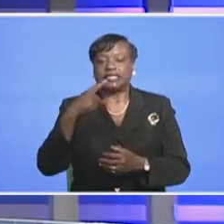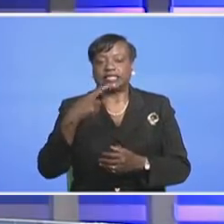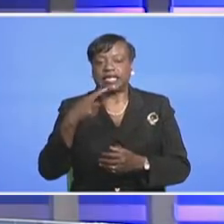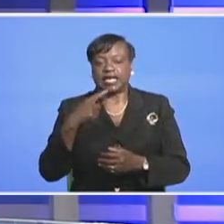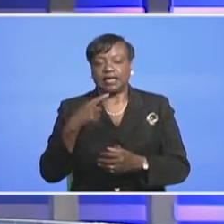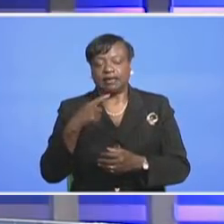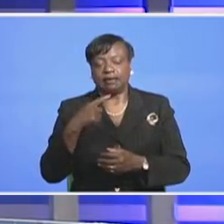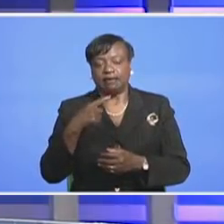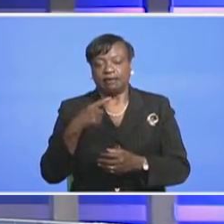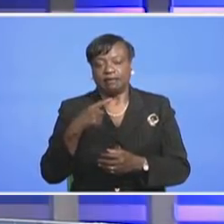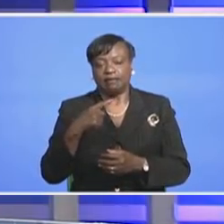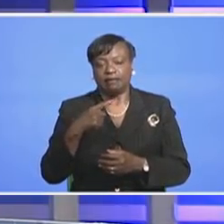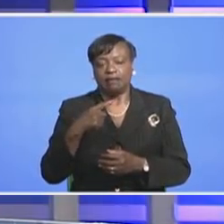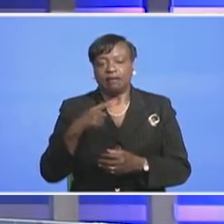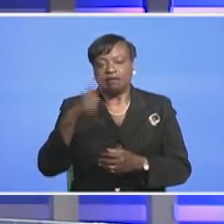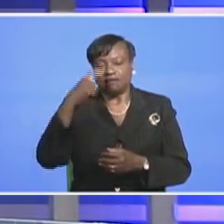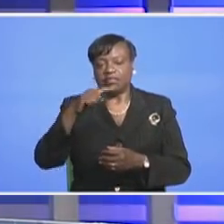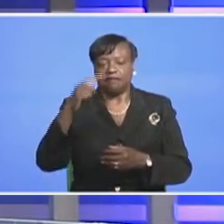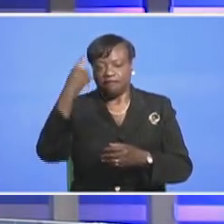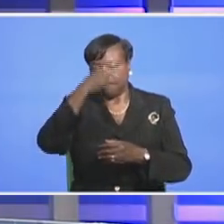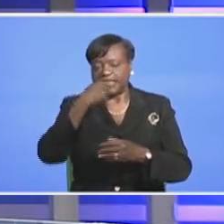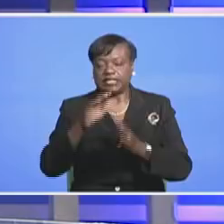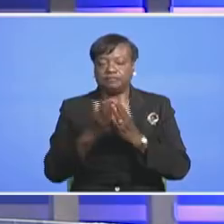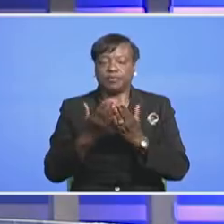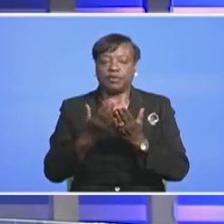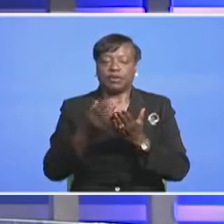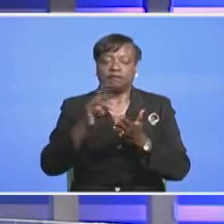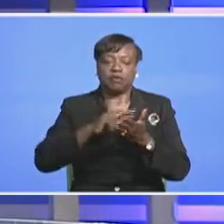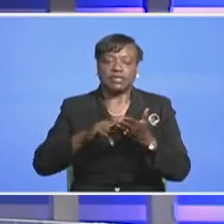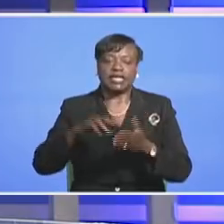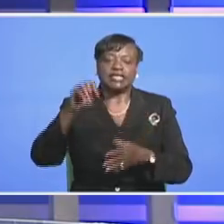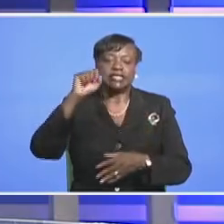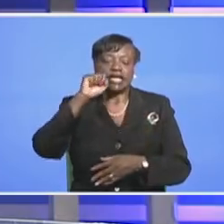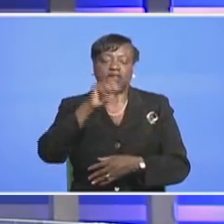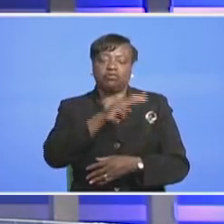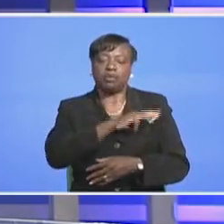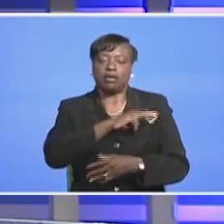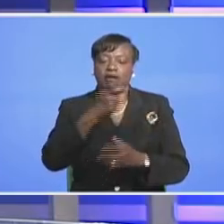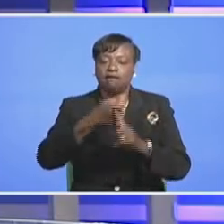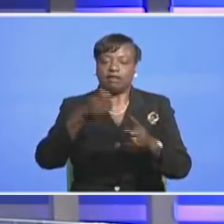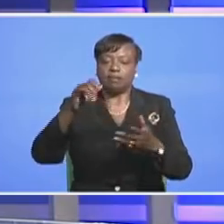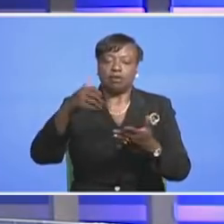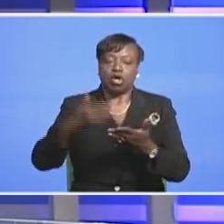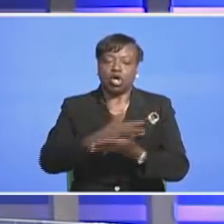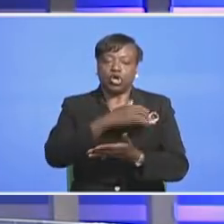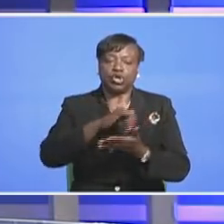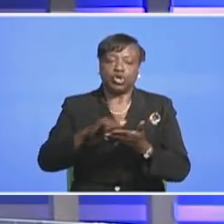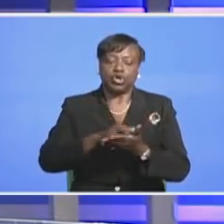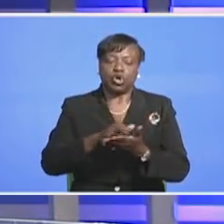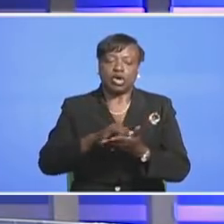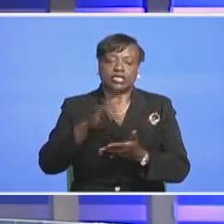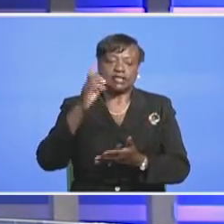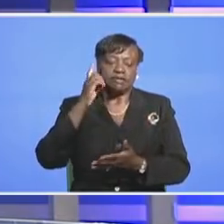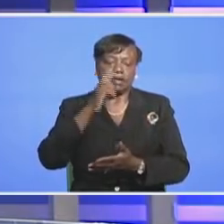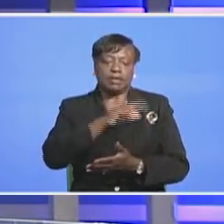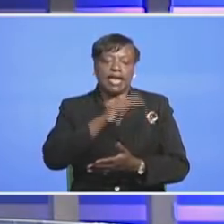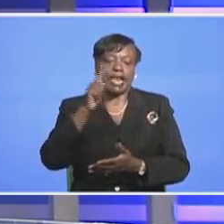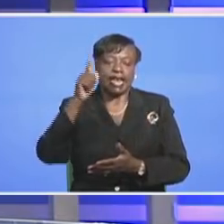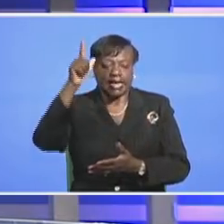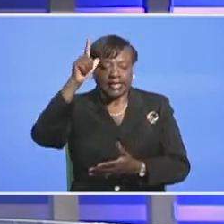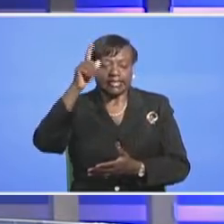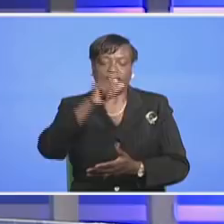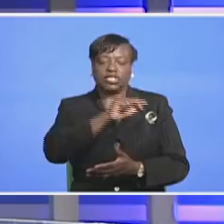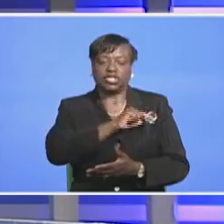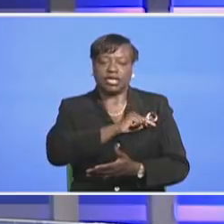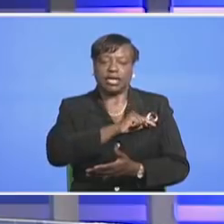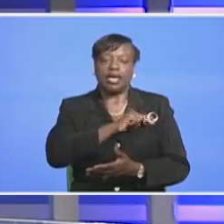of hellos to our Facebook viewers. Sandra Miller is watching from Hurley, New York. Devaldo Green, Douglas Boone, Lyndon Jennings,